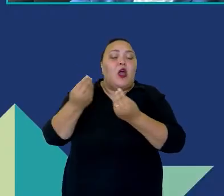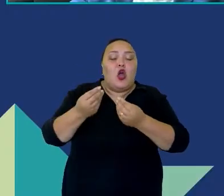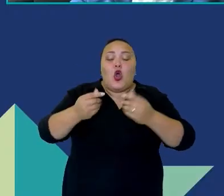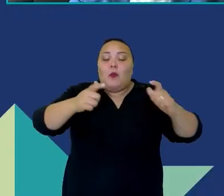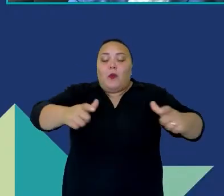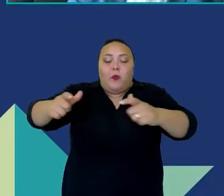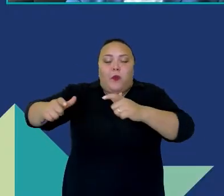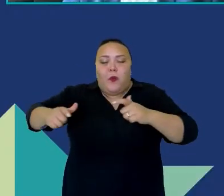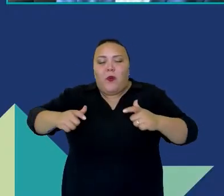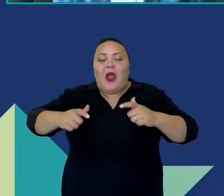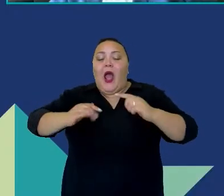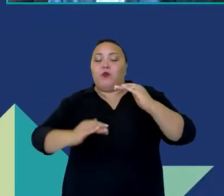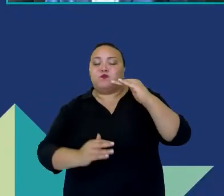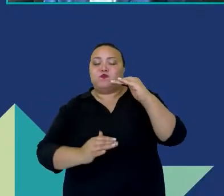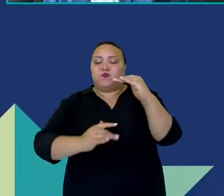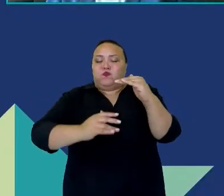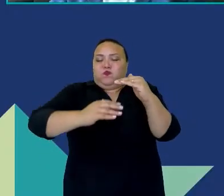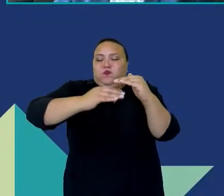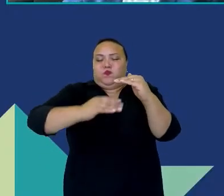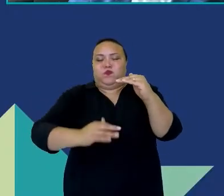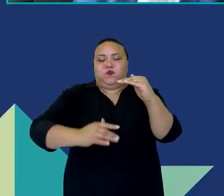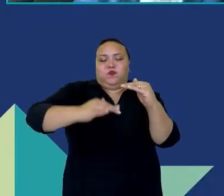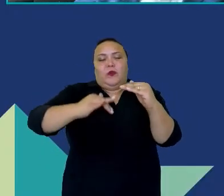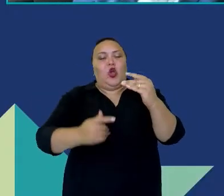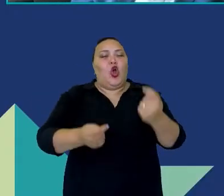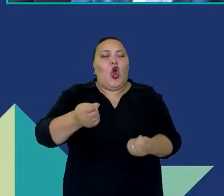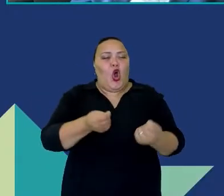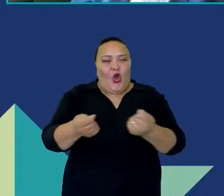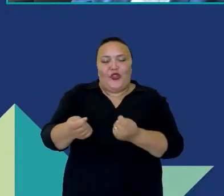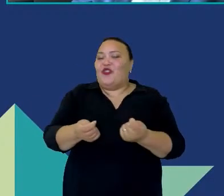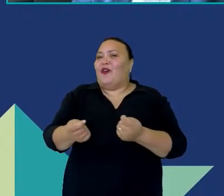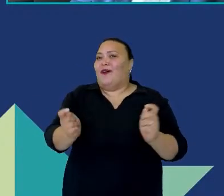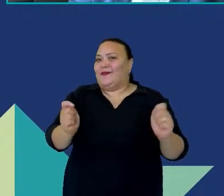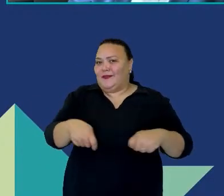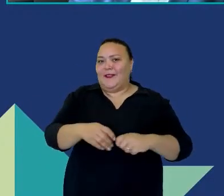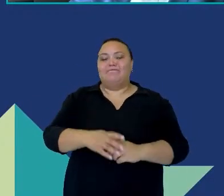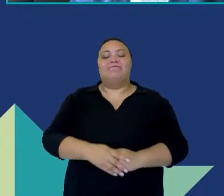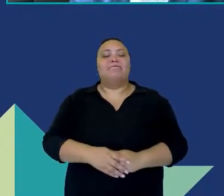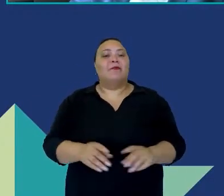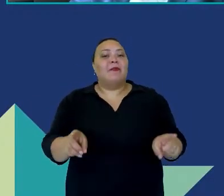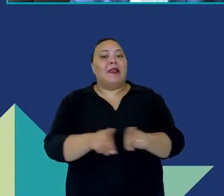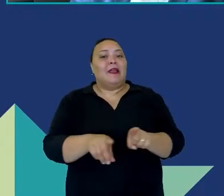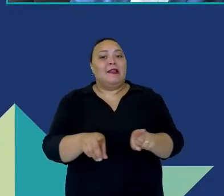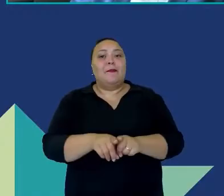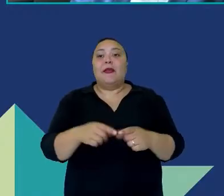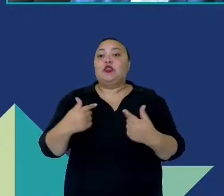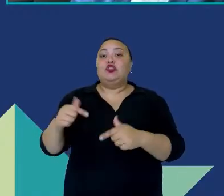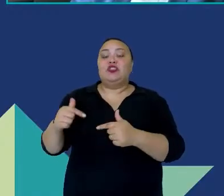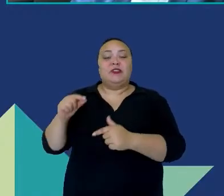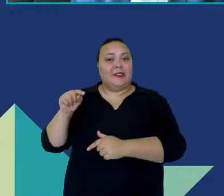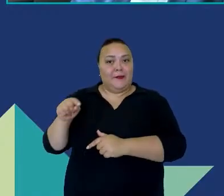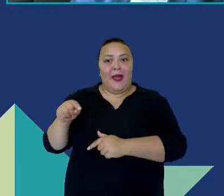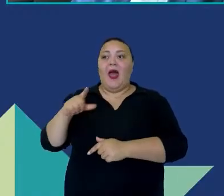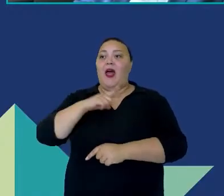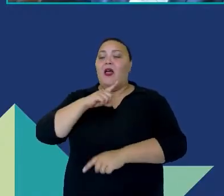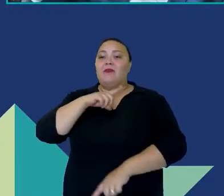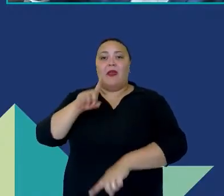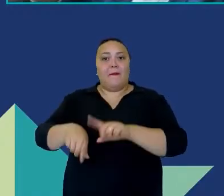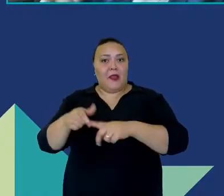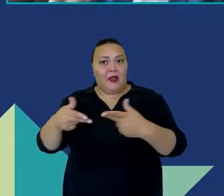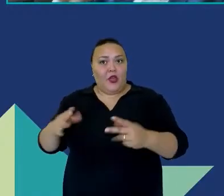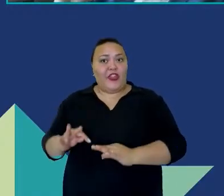Operational controls, this goes, tech resources, this is an example of water balance model, predicted versus